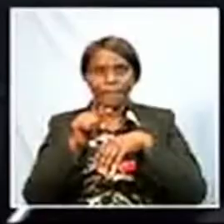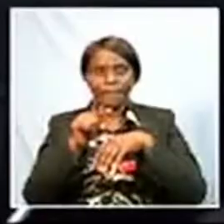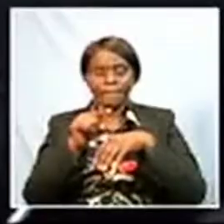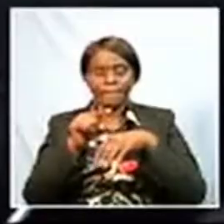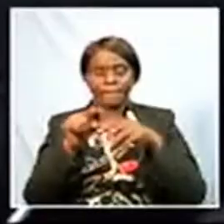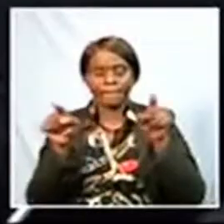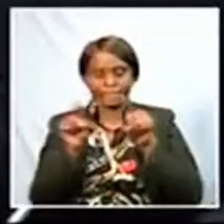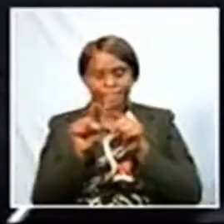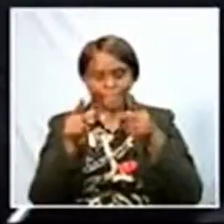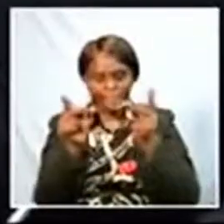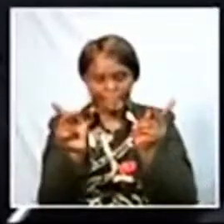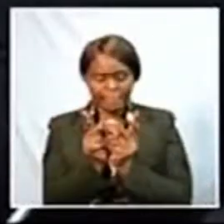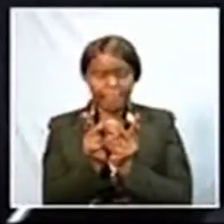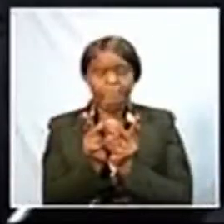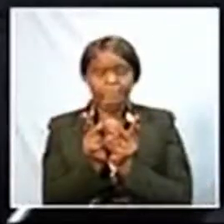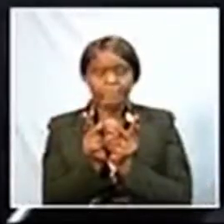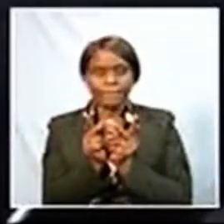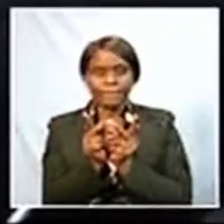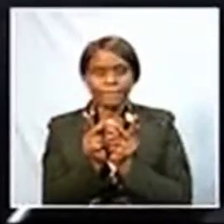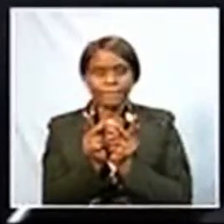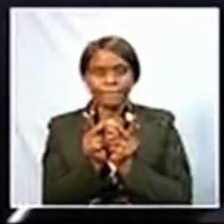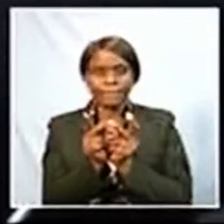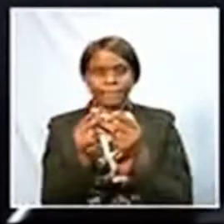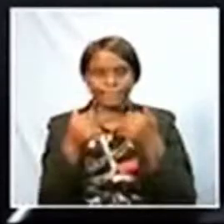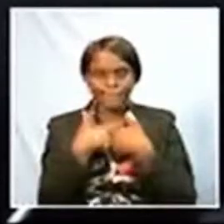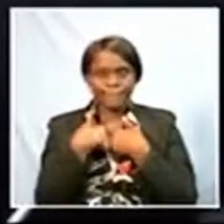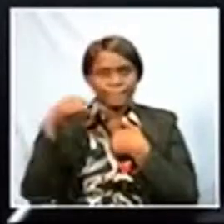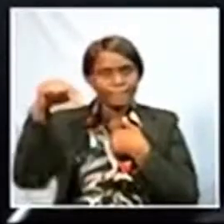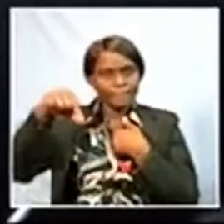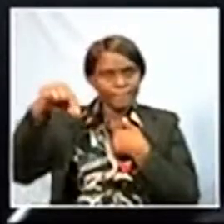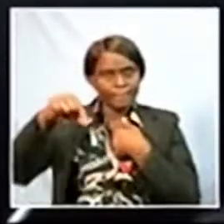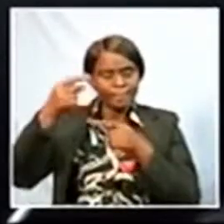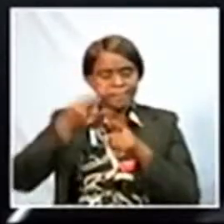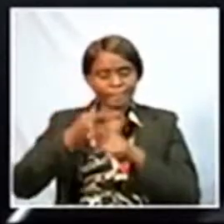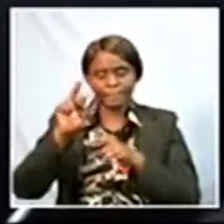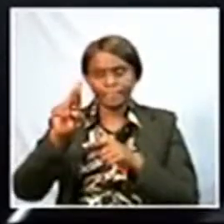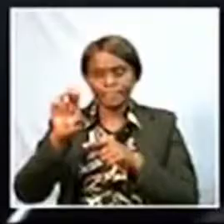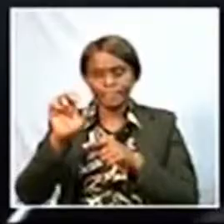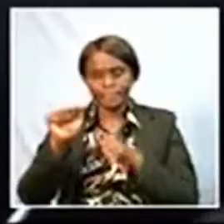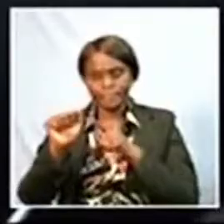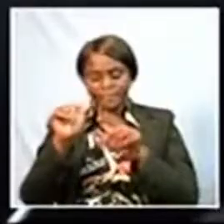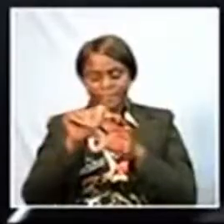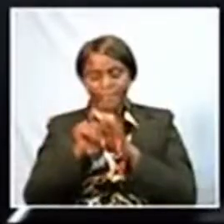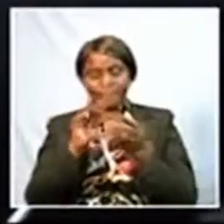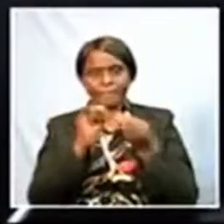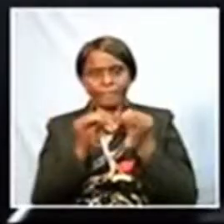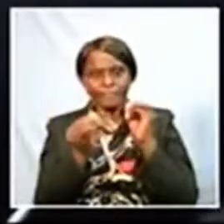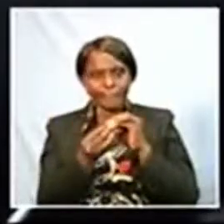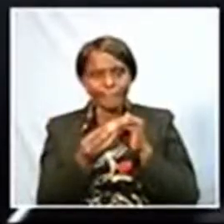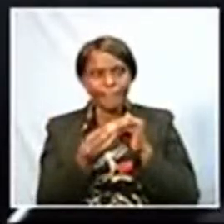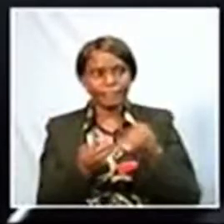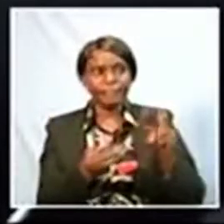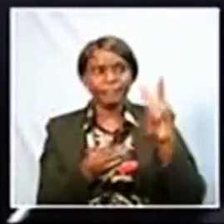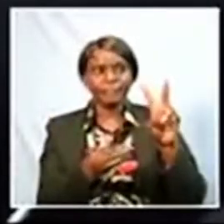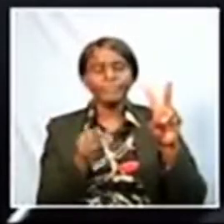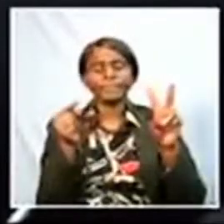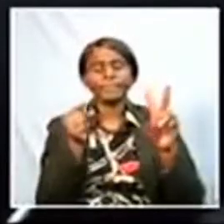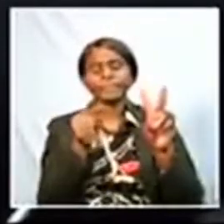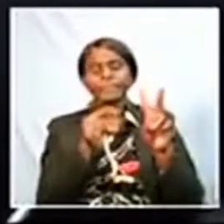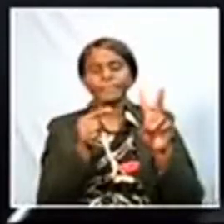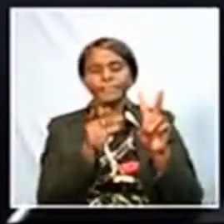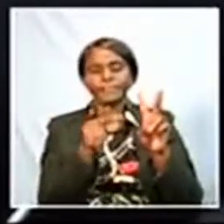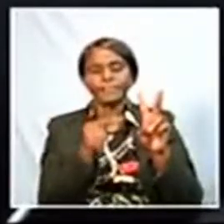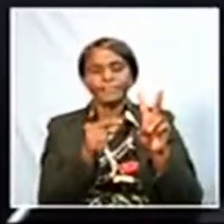some areas, and there's a quotation from RIA on Appendix 2